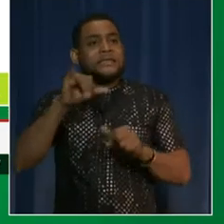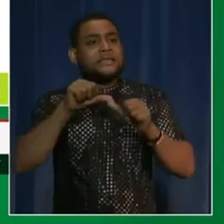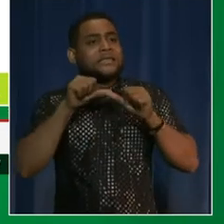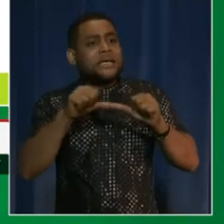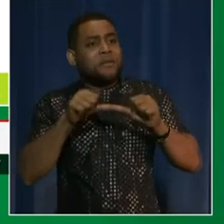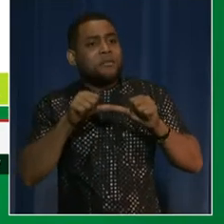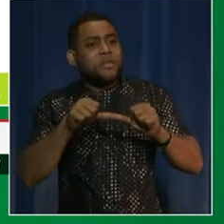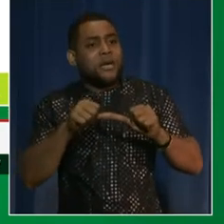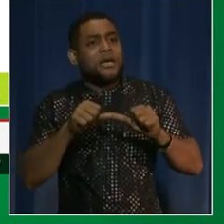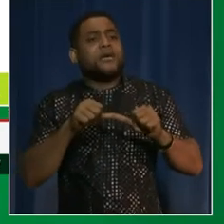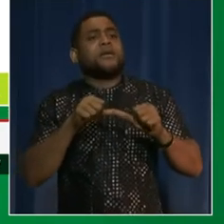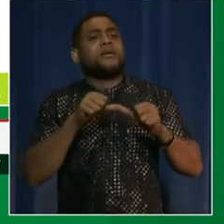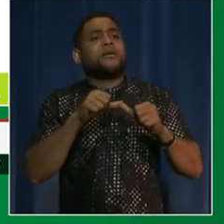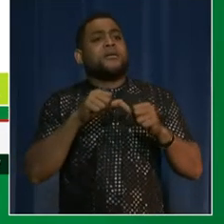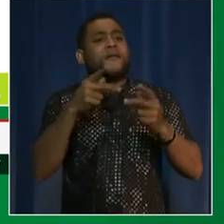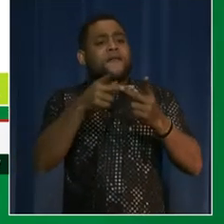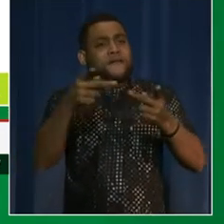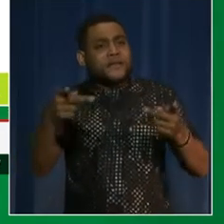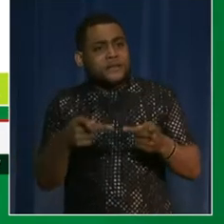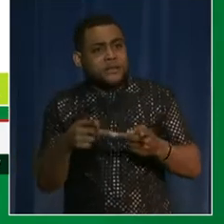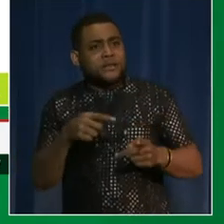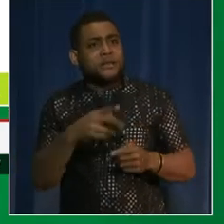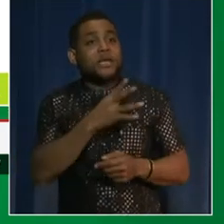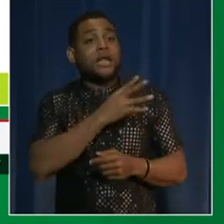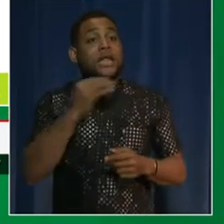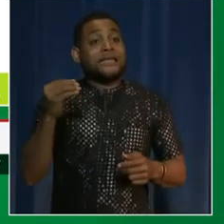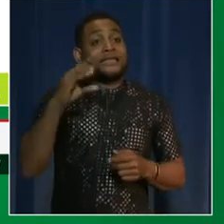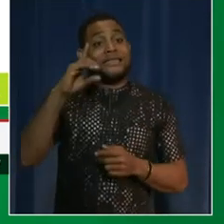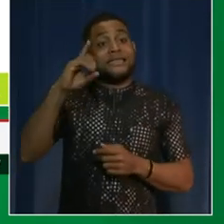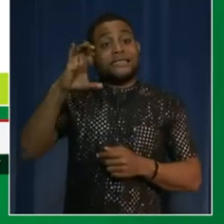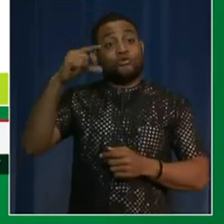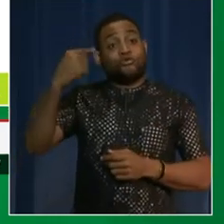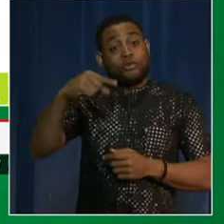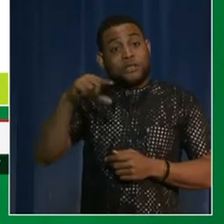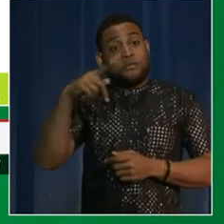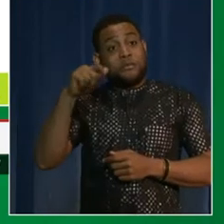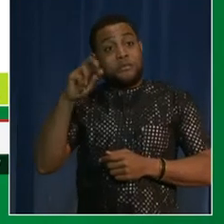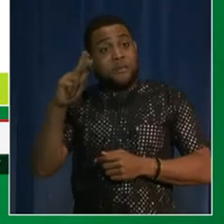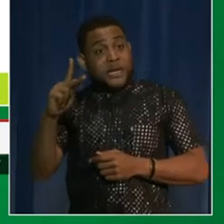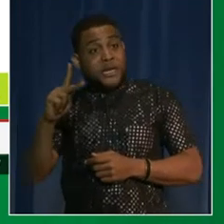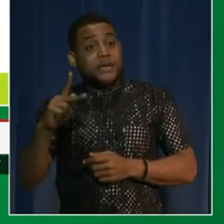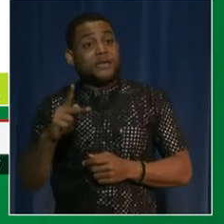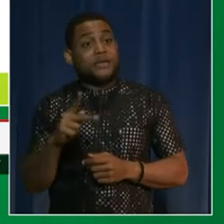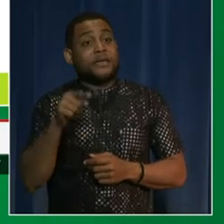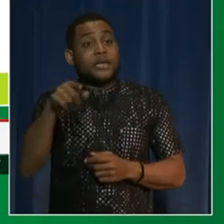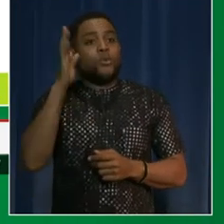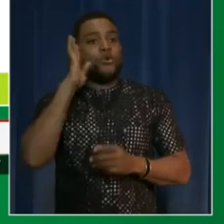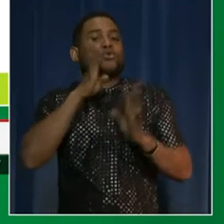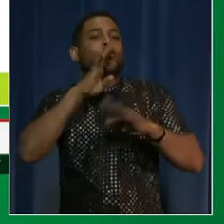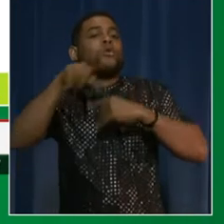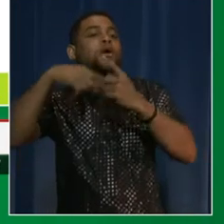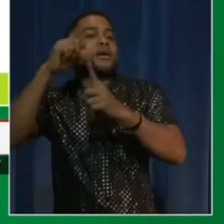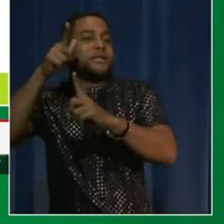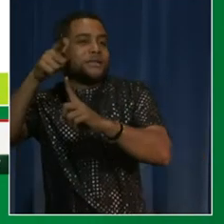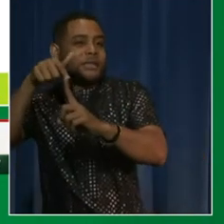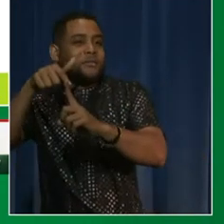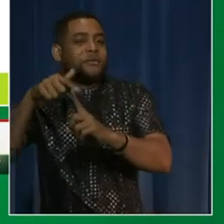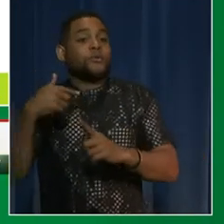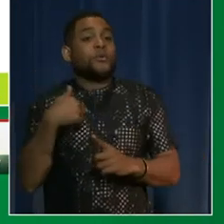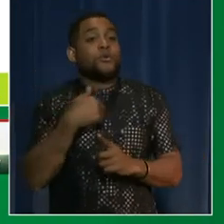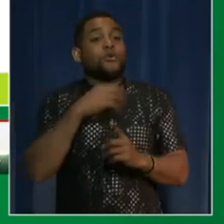with the DCSCU, and the DC Green Bank, who will be speaking later, to sort of work out the details of the